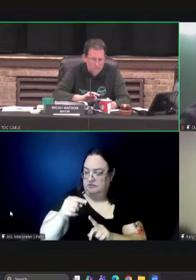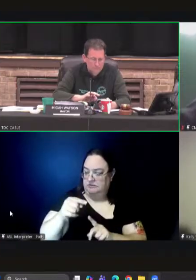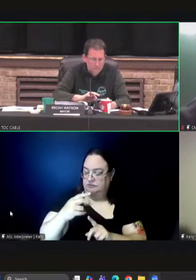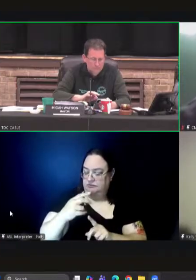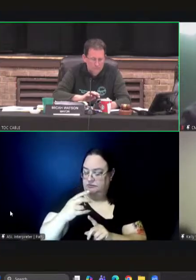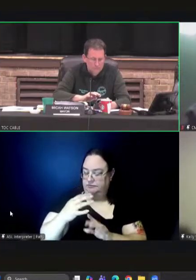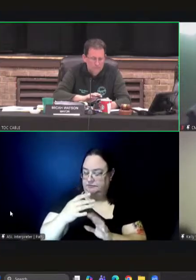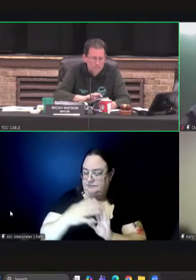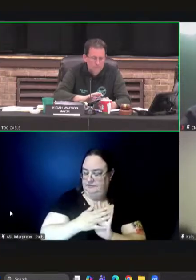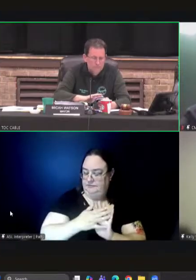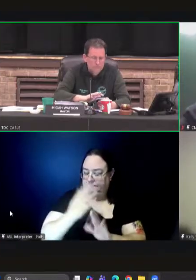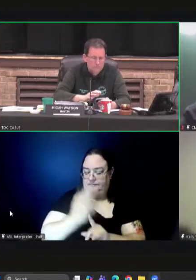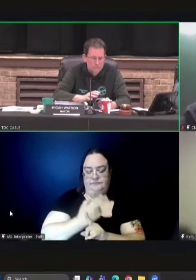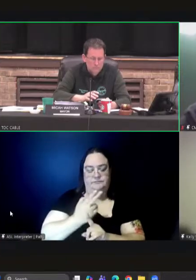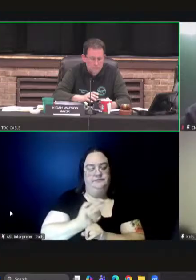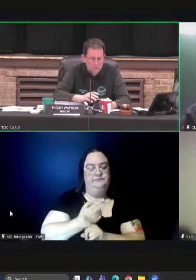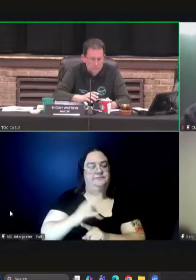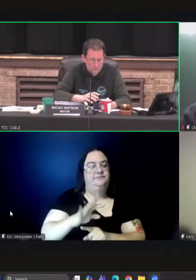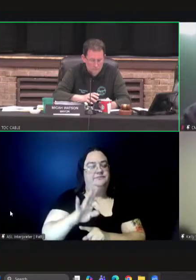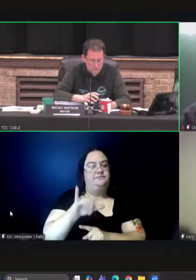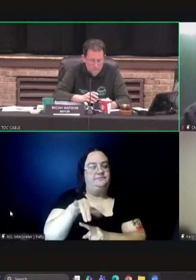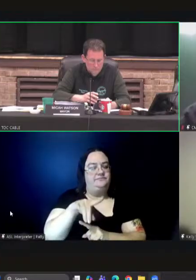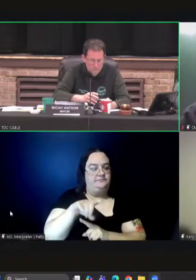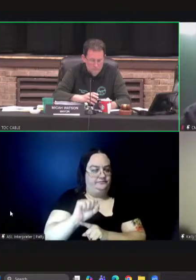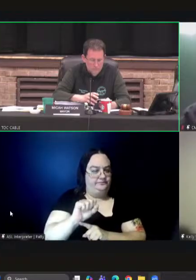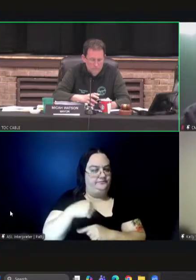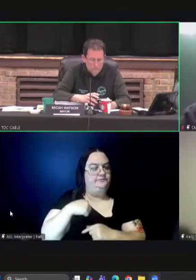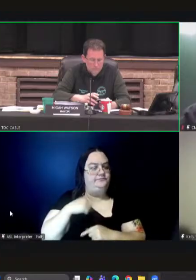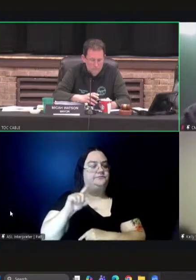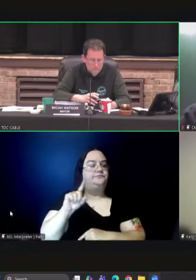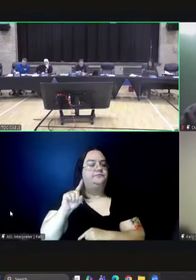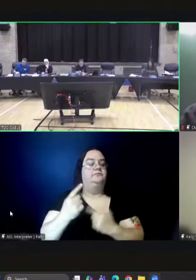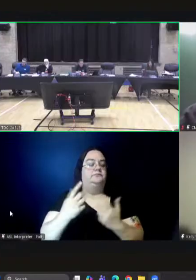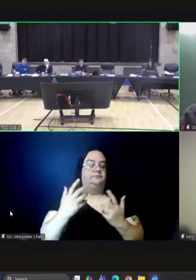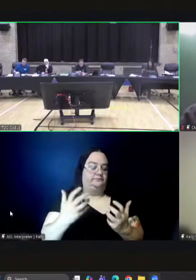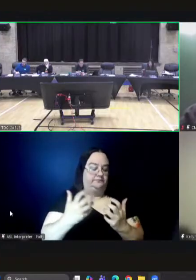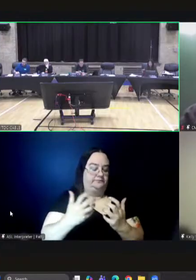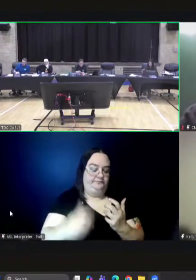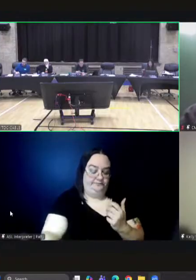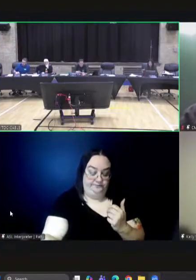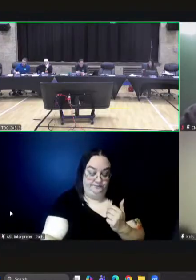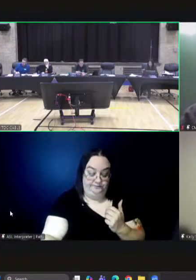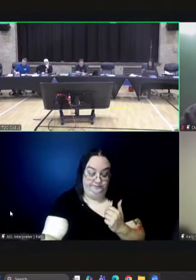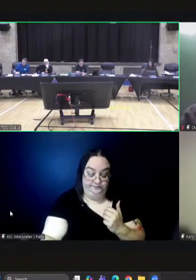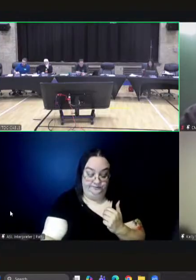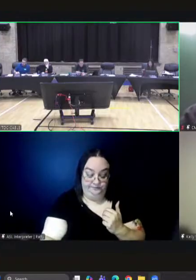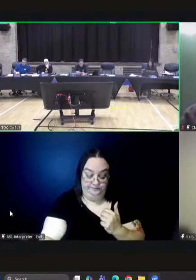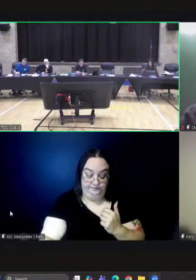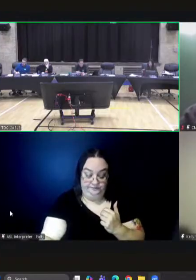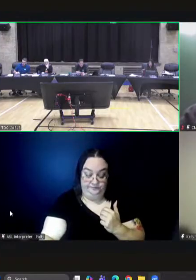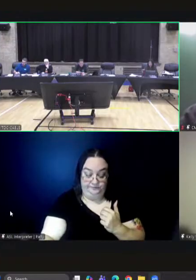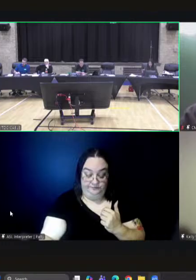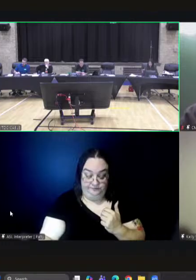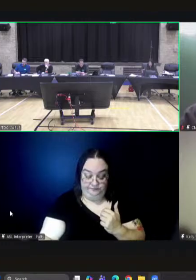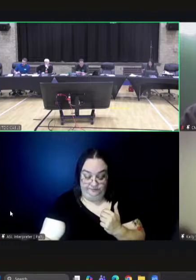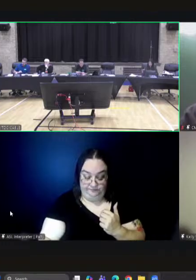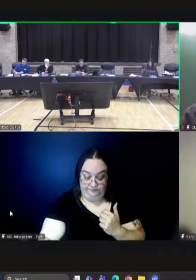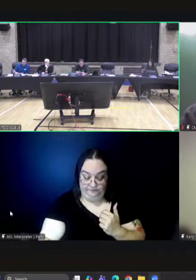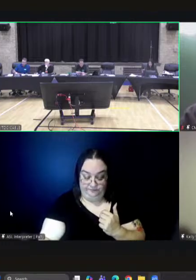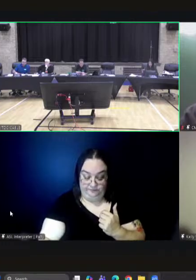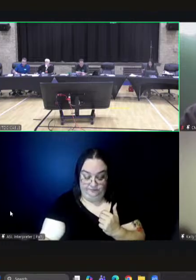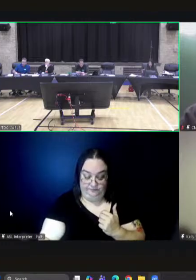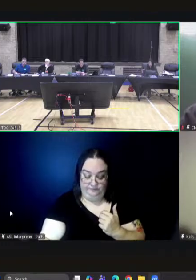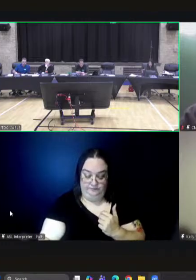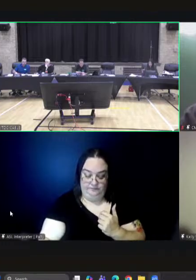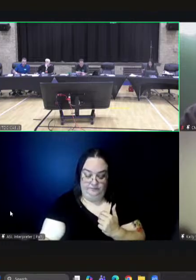the fields. And so I just wanted to get your sense of the grade